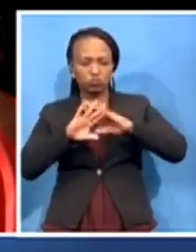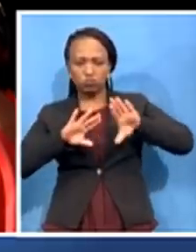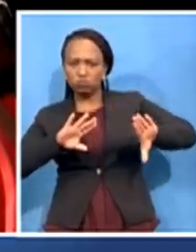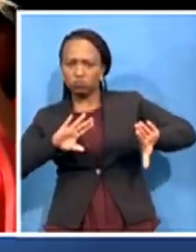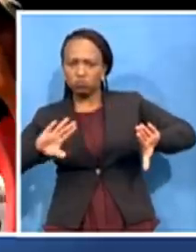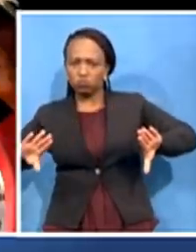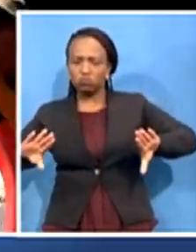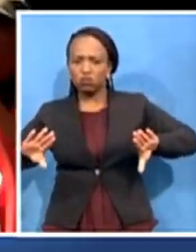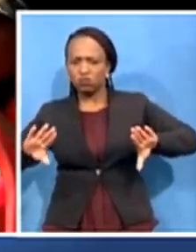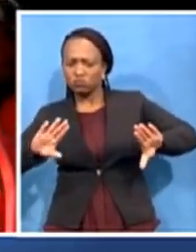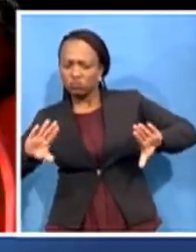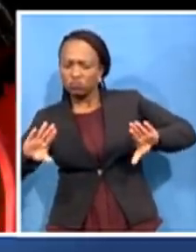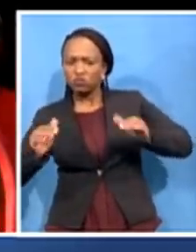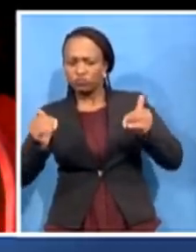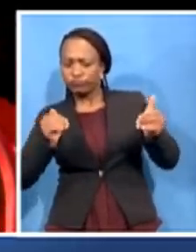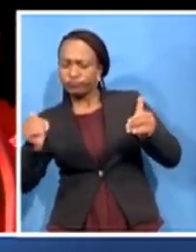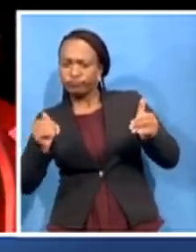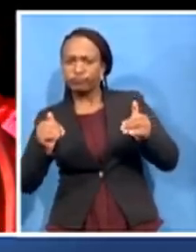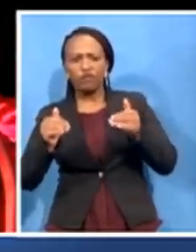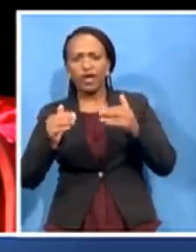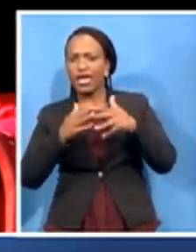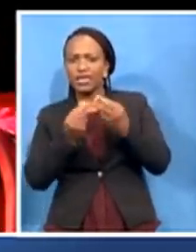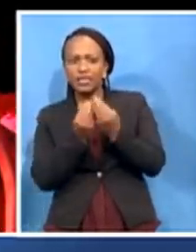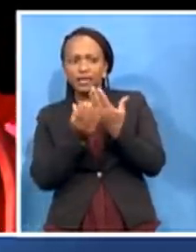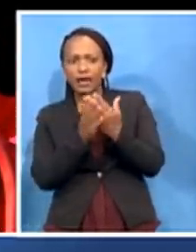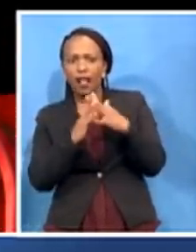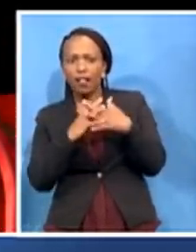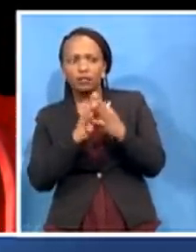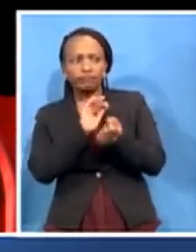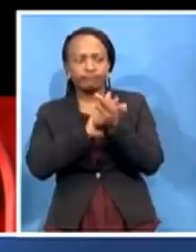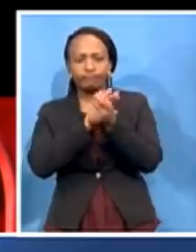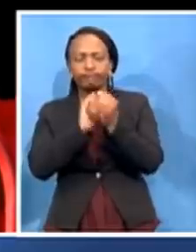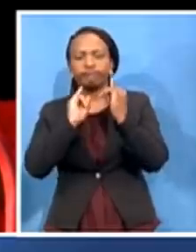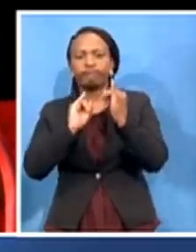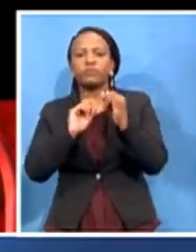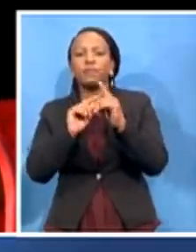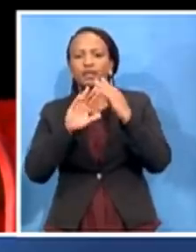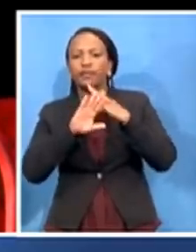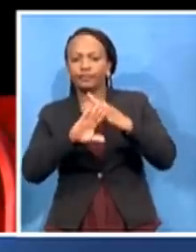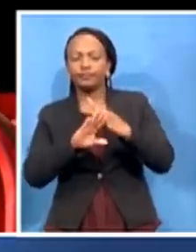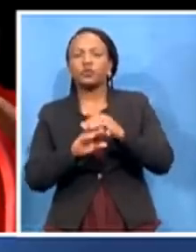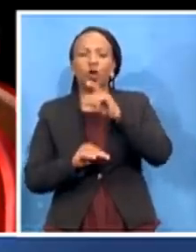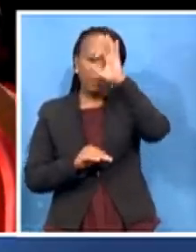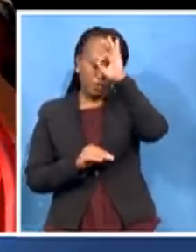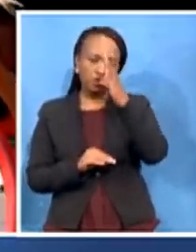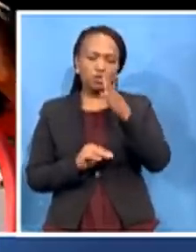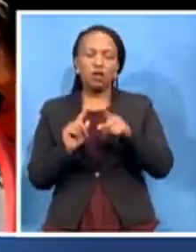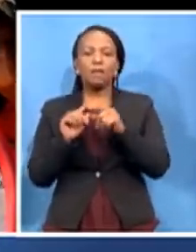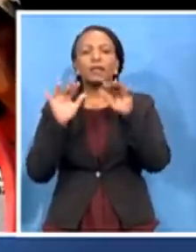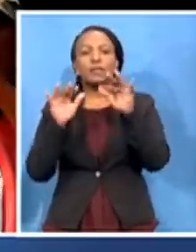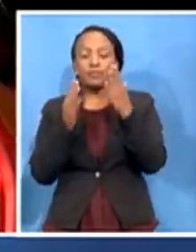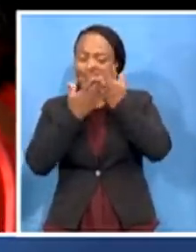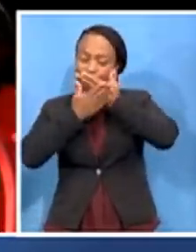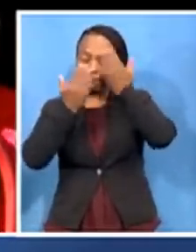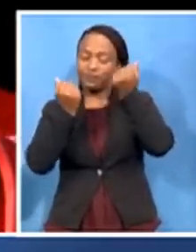chaos that might erupt. But people are saying that they don't know what to expect, and we just need